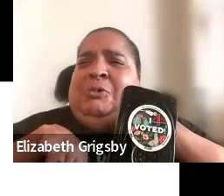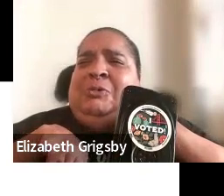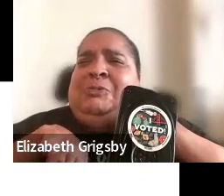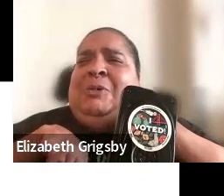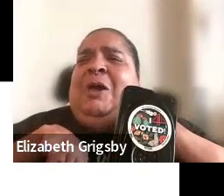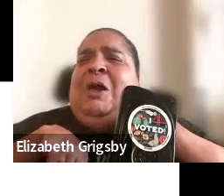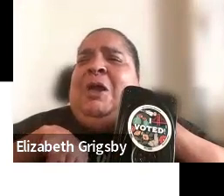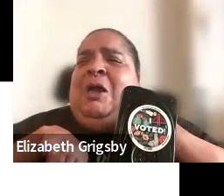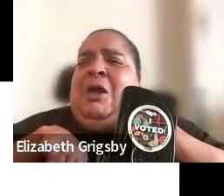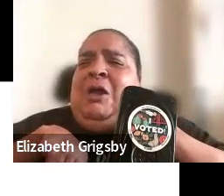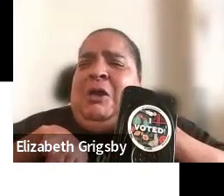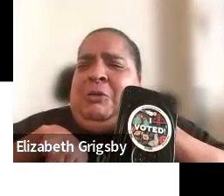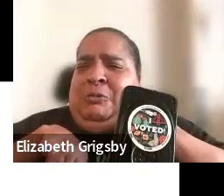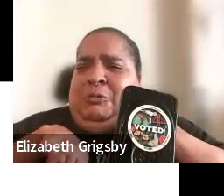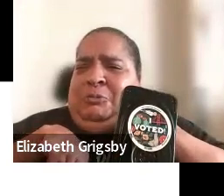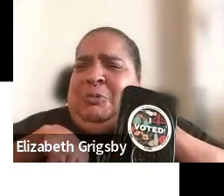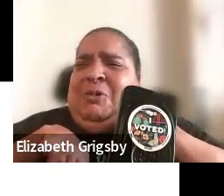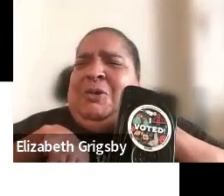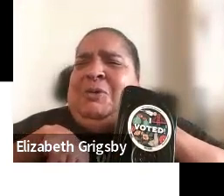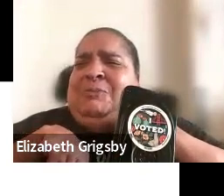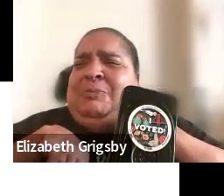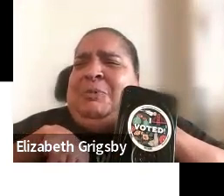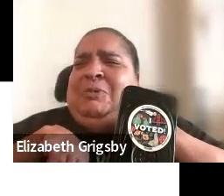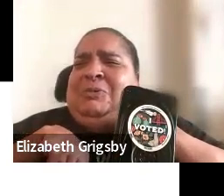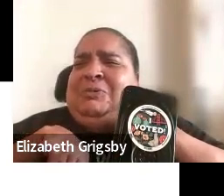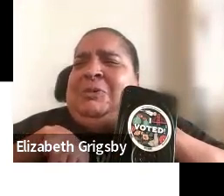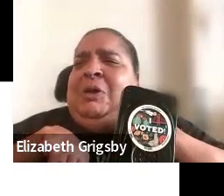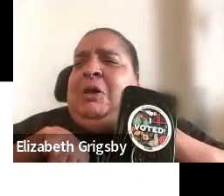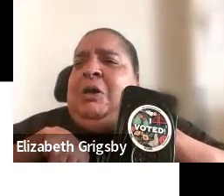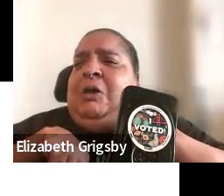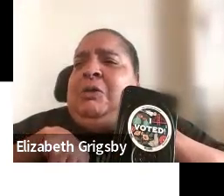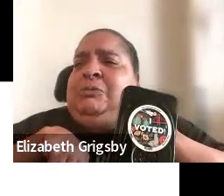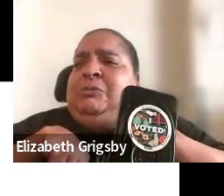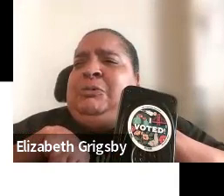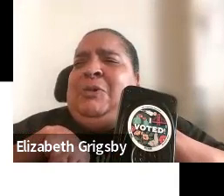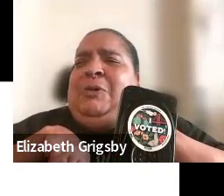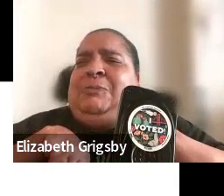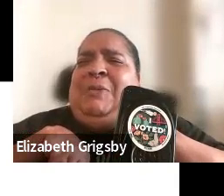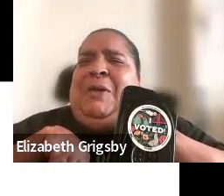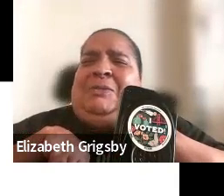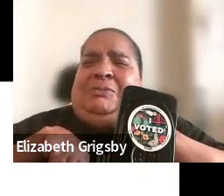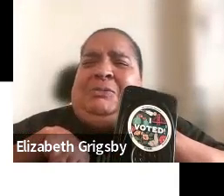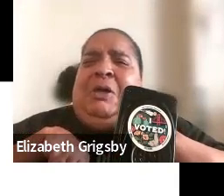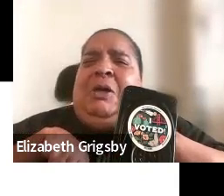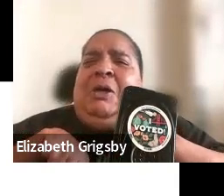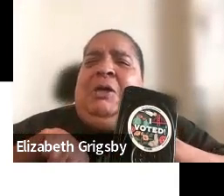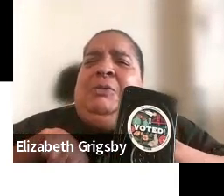they told us it was really important to them